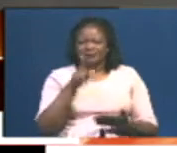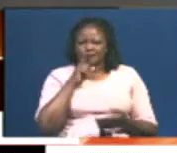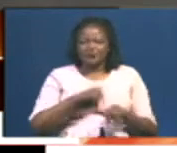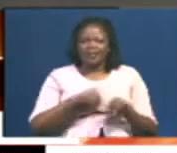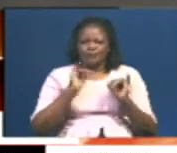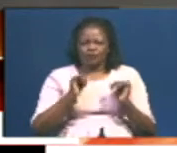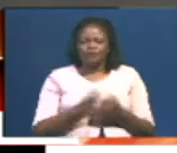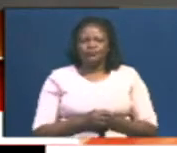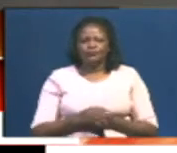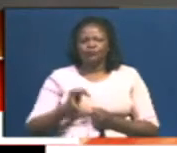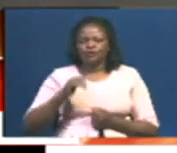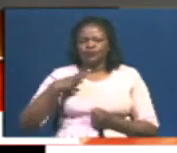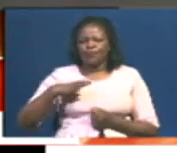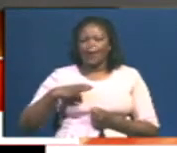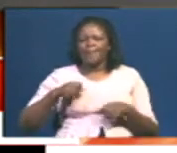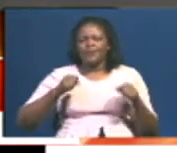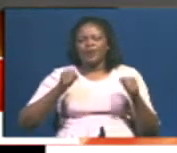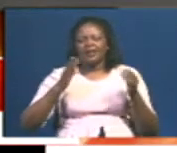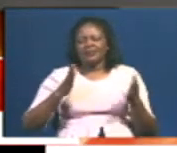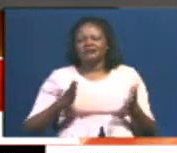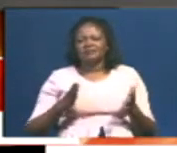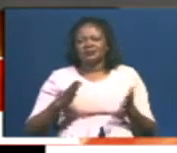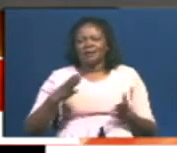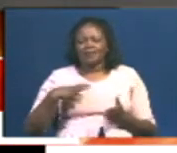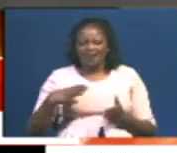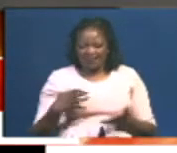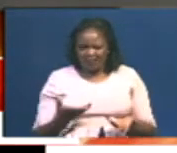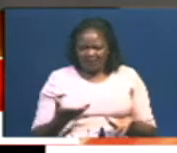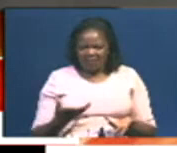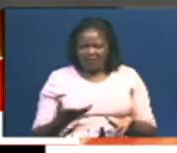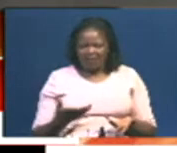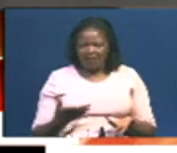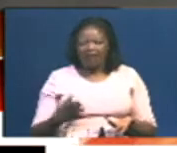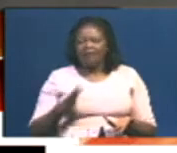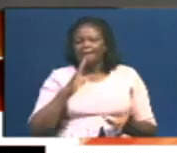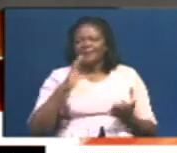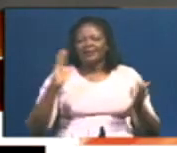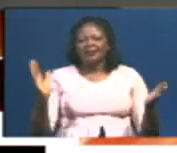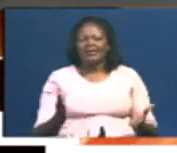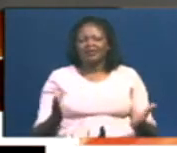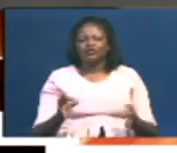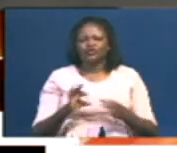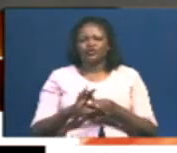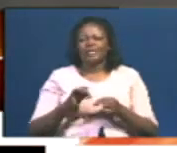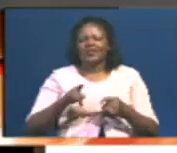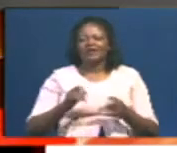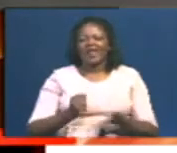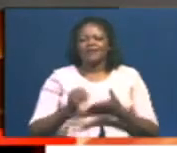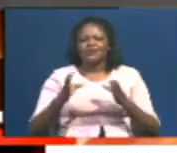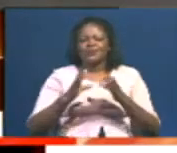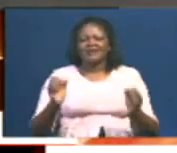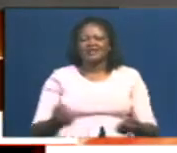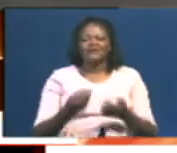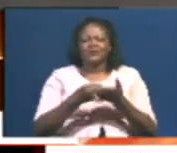Now, to the county of Samburu, Bodaboda riders in Maralal have been urged to join self-help groups and save money to